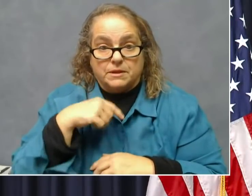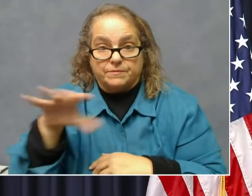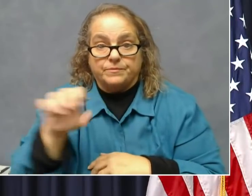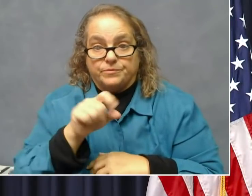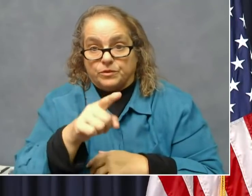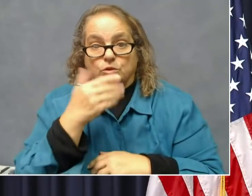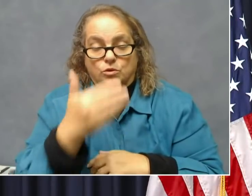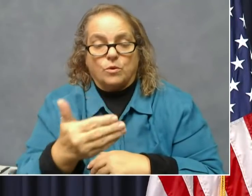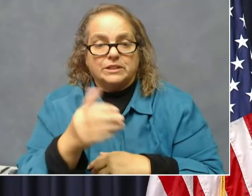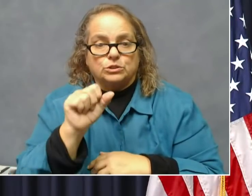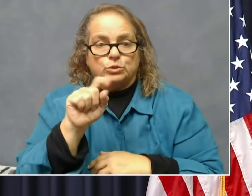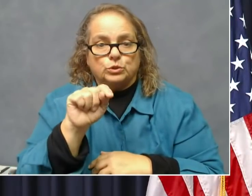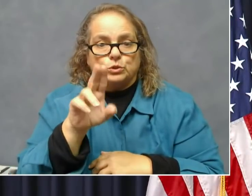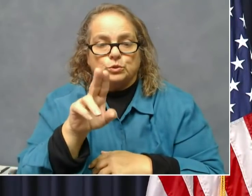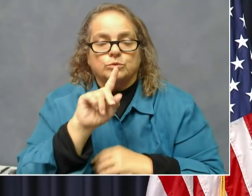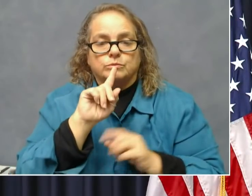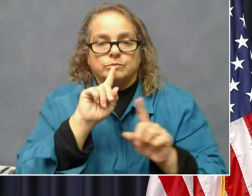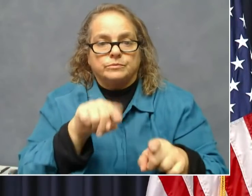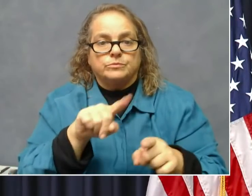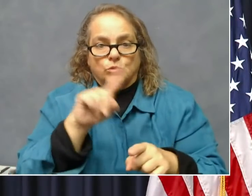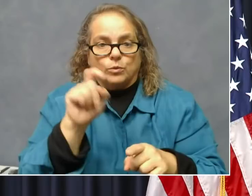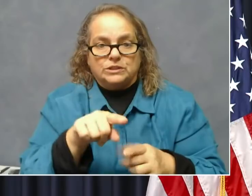him up.